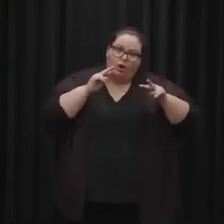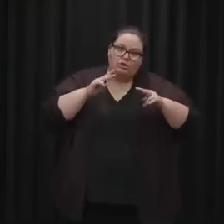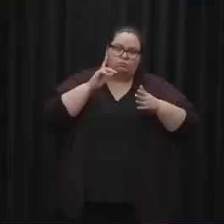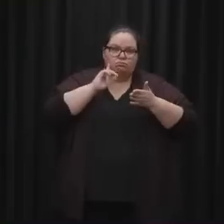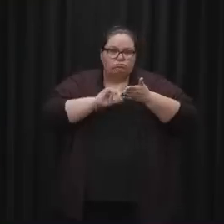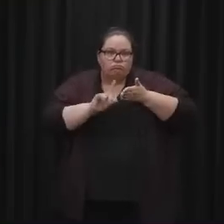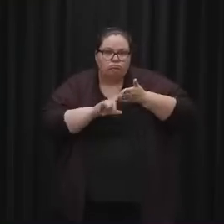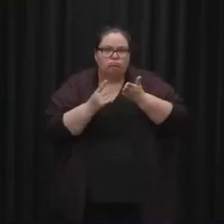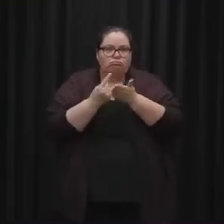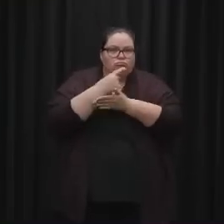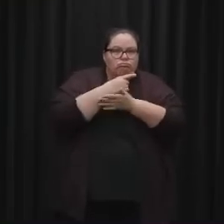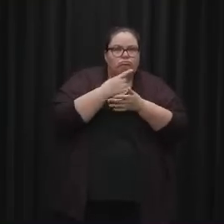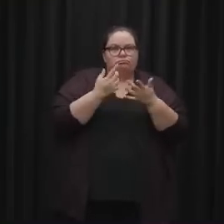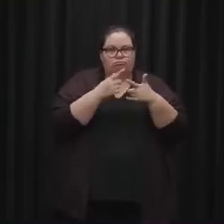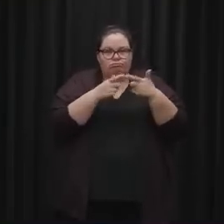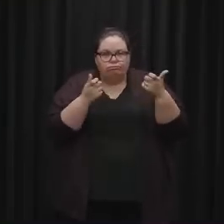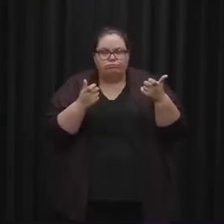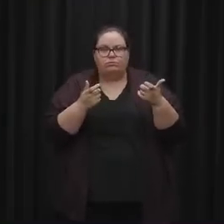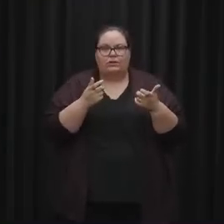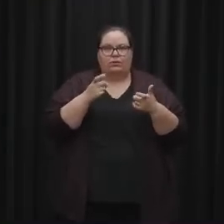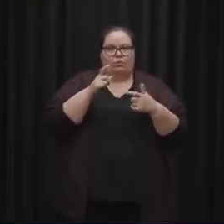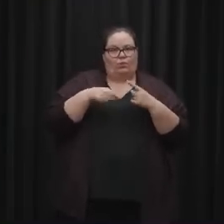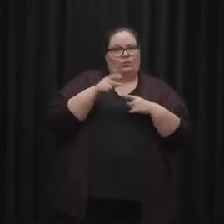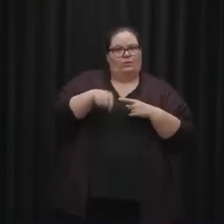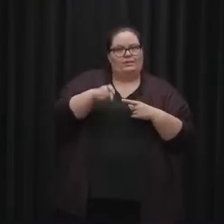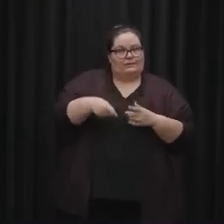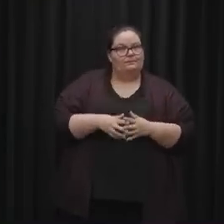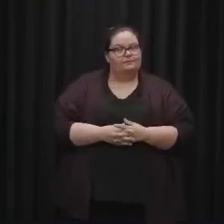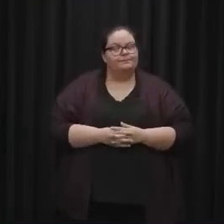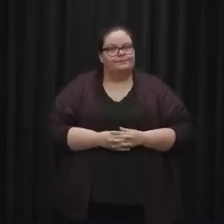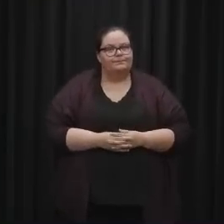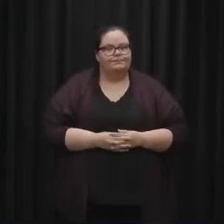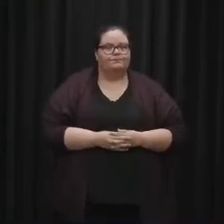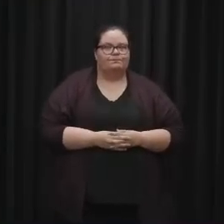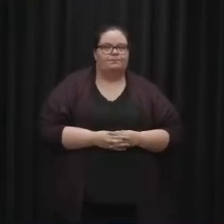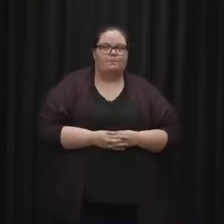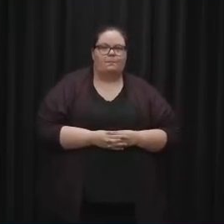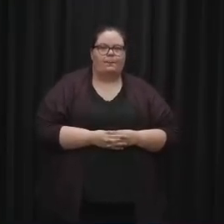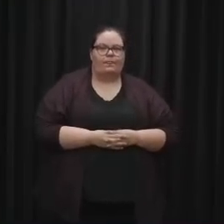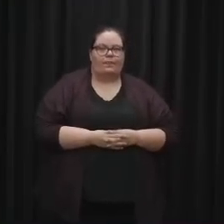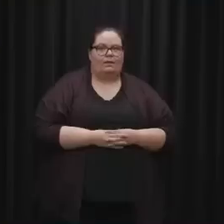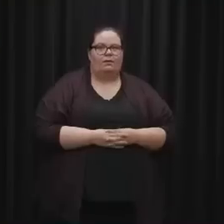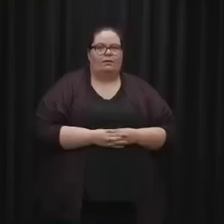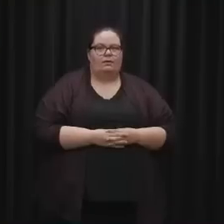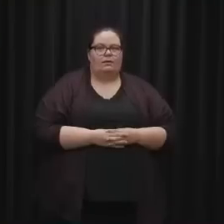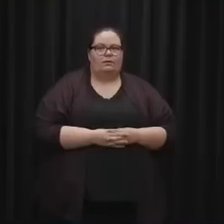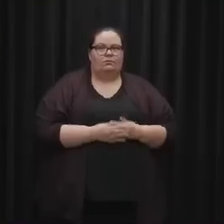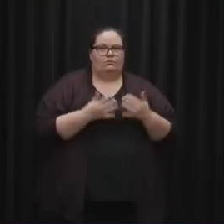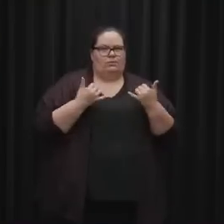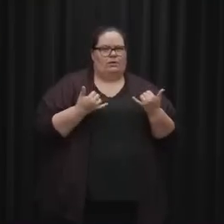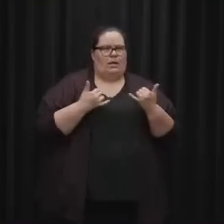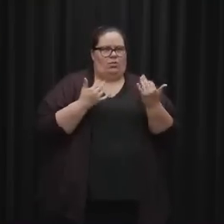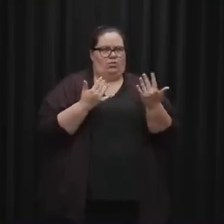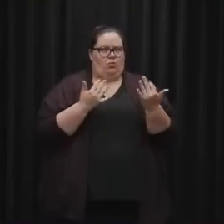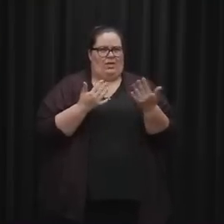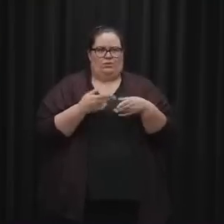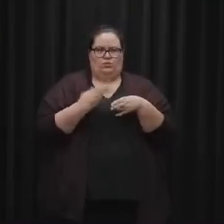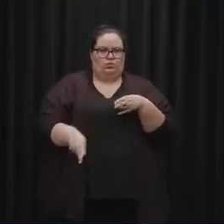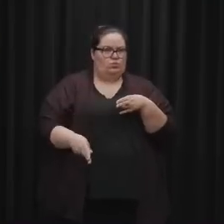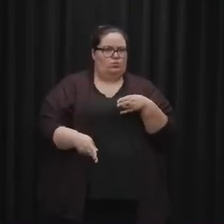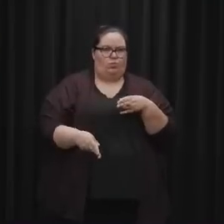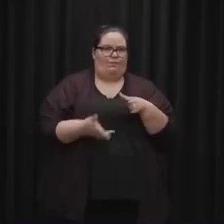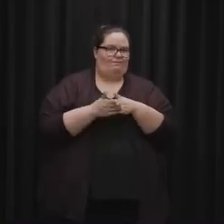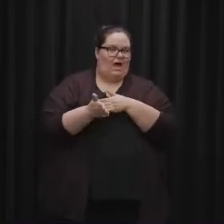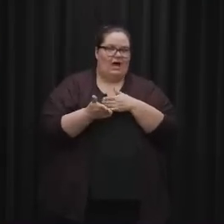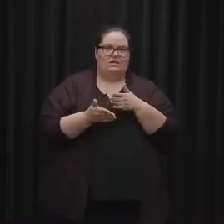and continue to streamline as things evolve. But as of right now, the wait times are very short. We